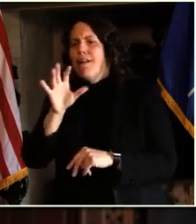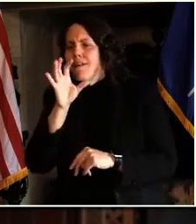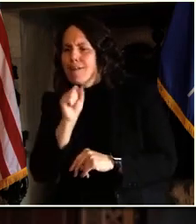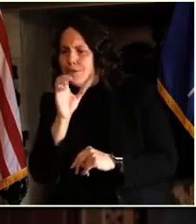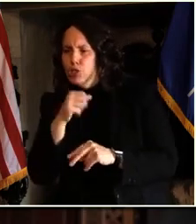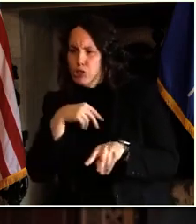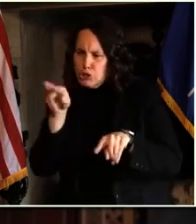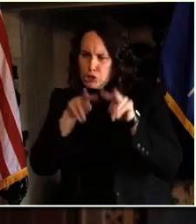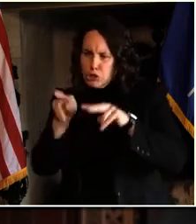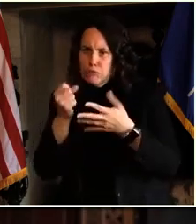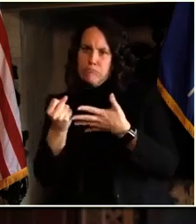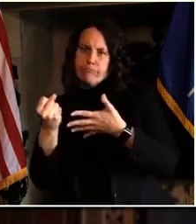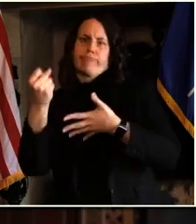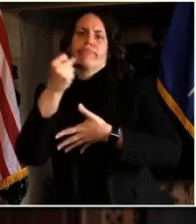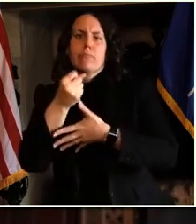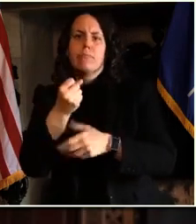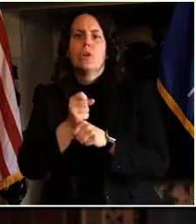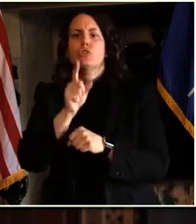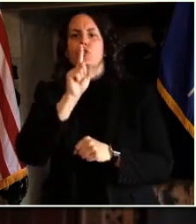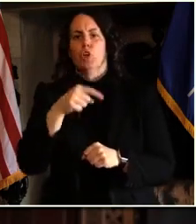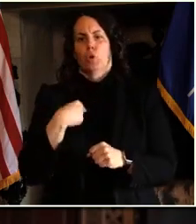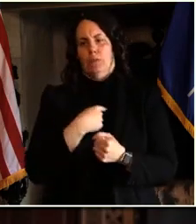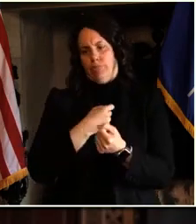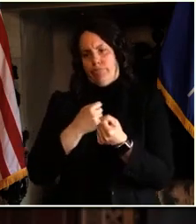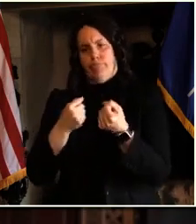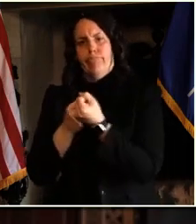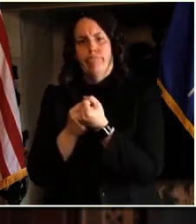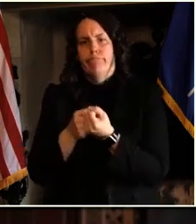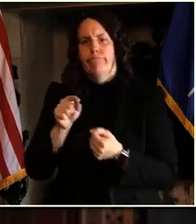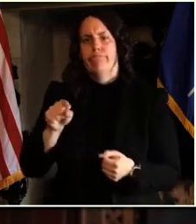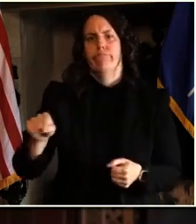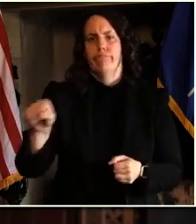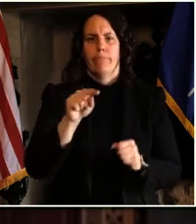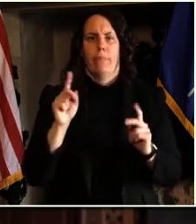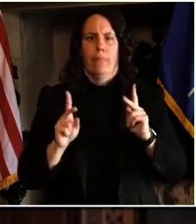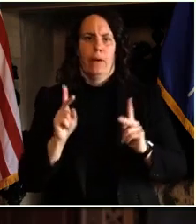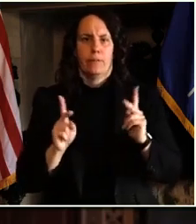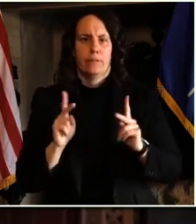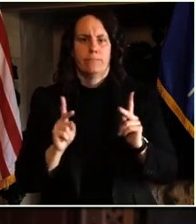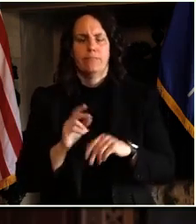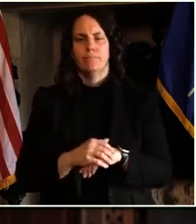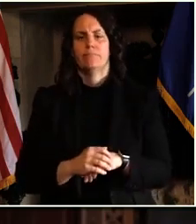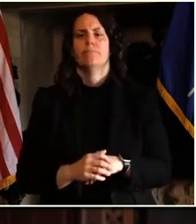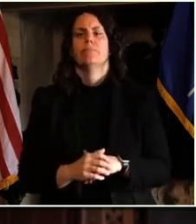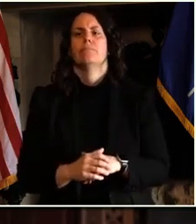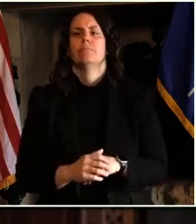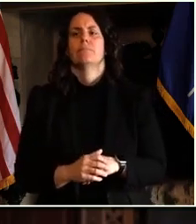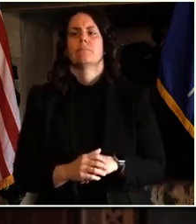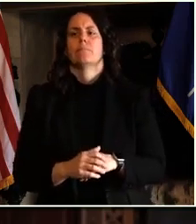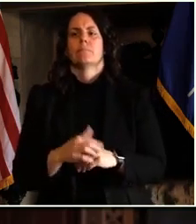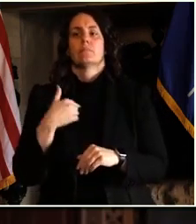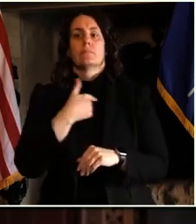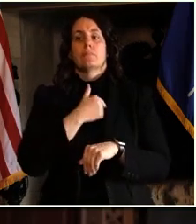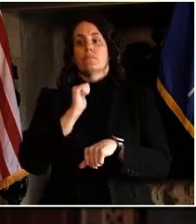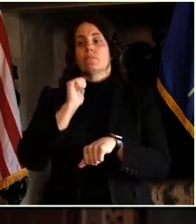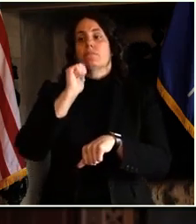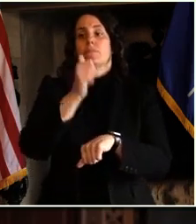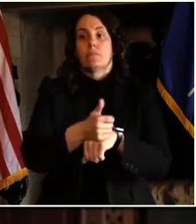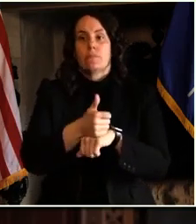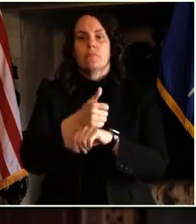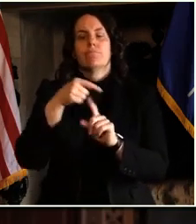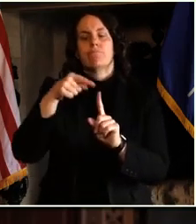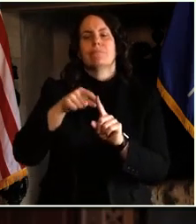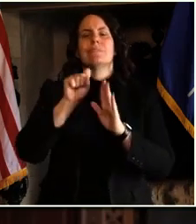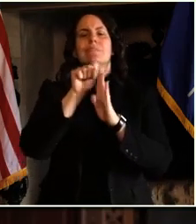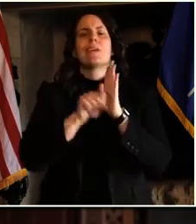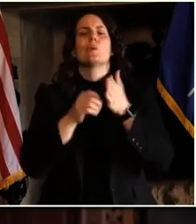evolving pandemic. To that end, we stood up a strike team as part of our statewide response that includes additional labs